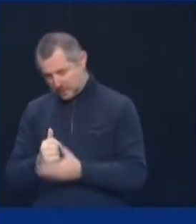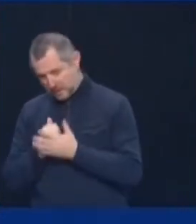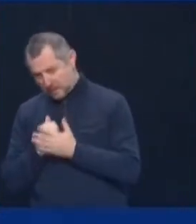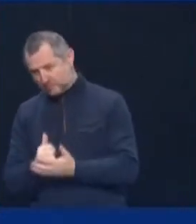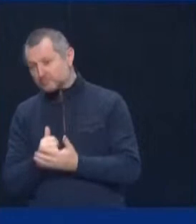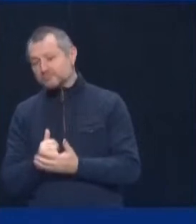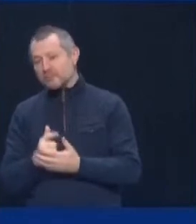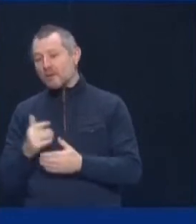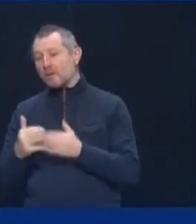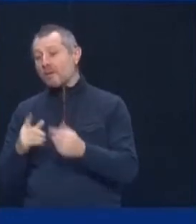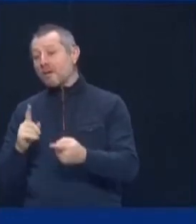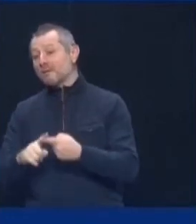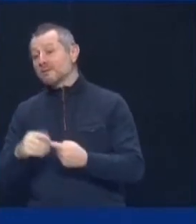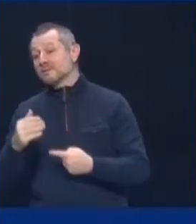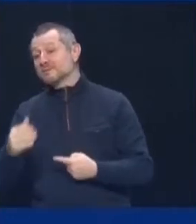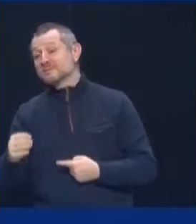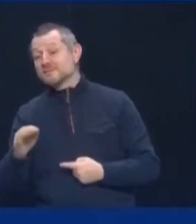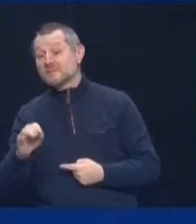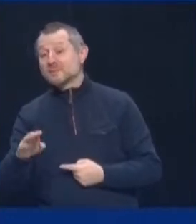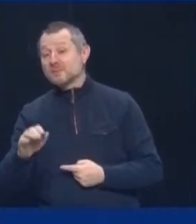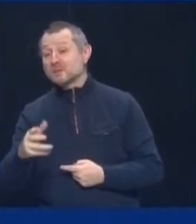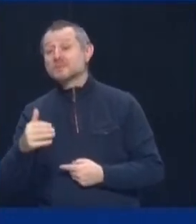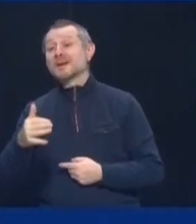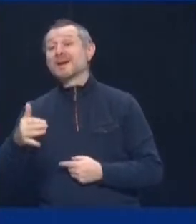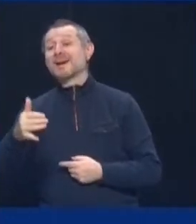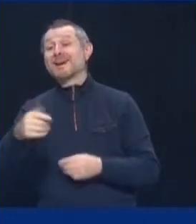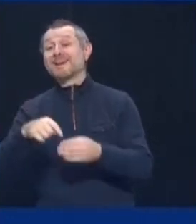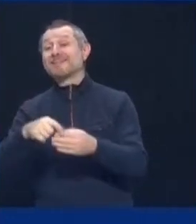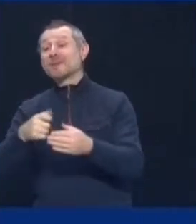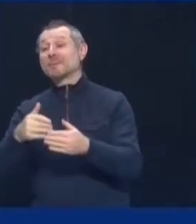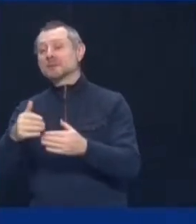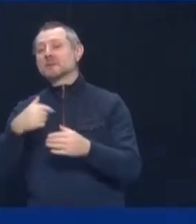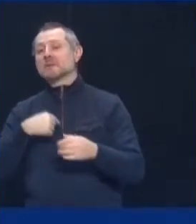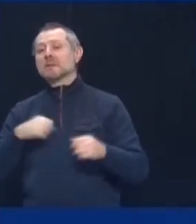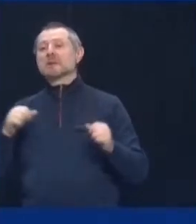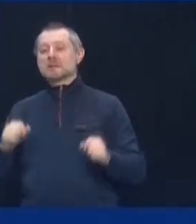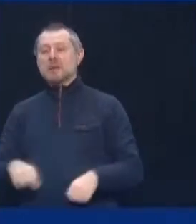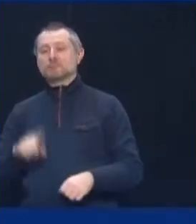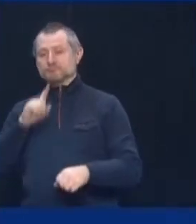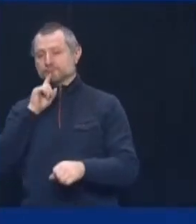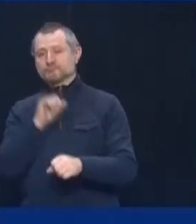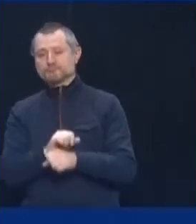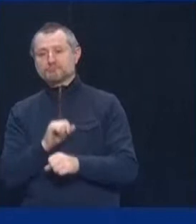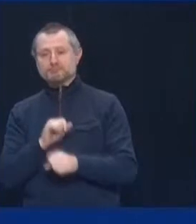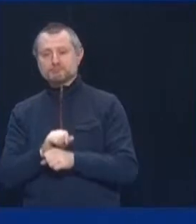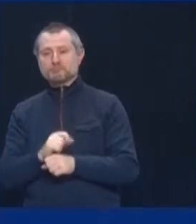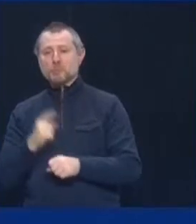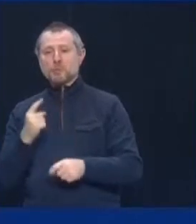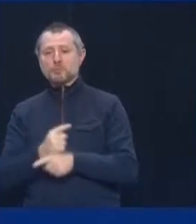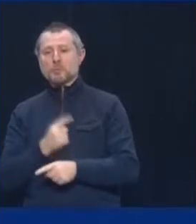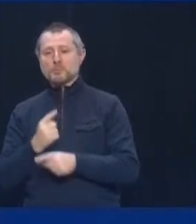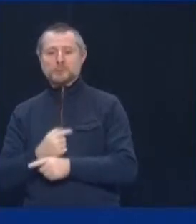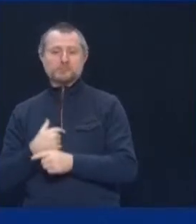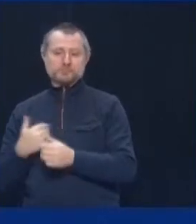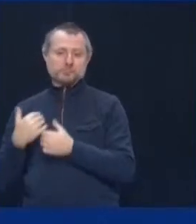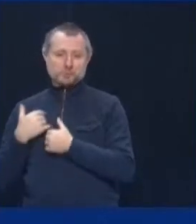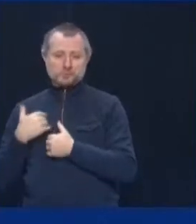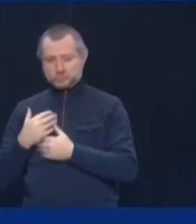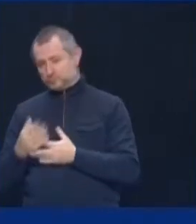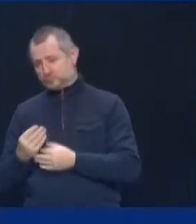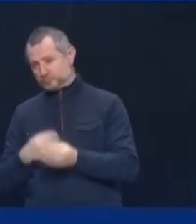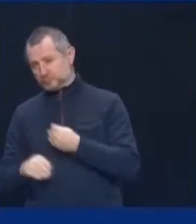the point where we can actually do a responsible budget, because you know the numbers, Andrew. You know,